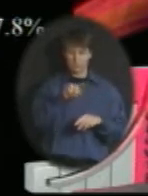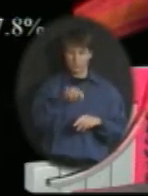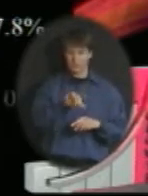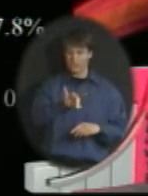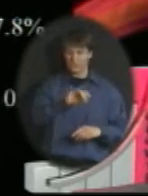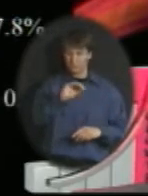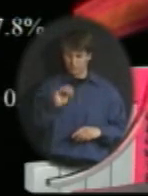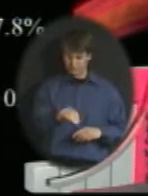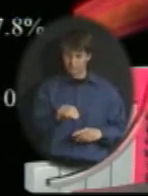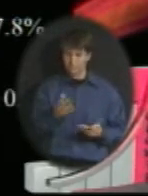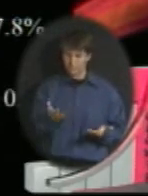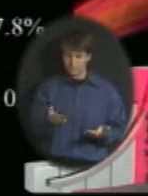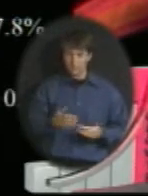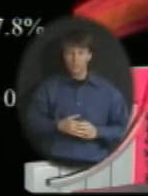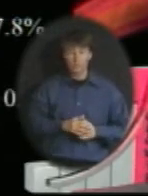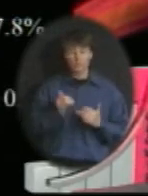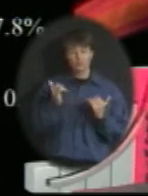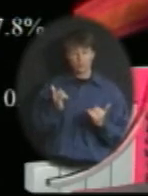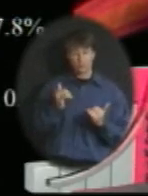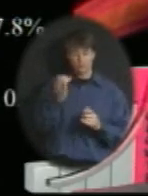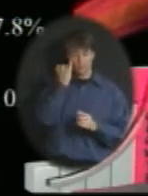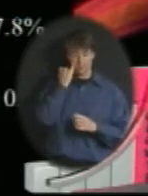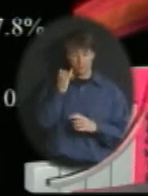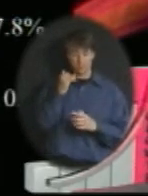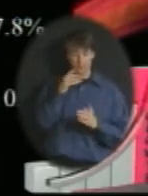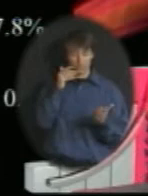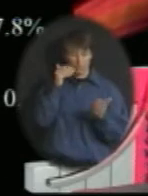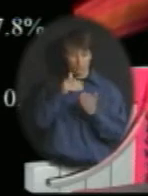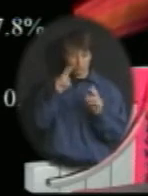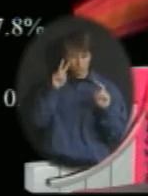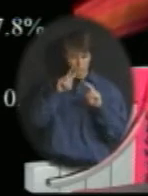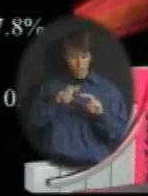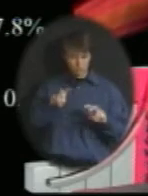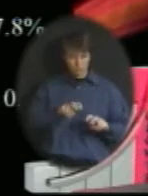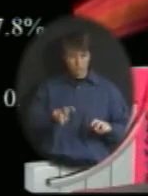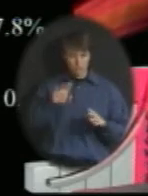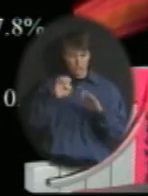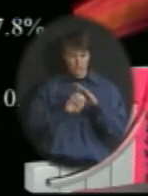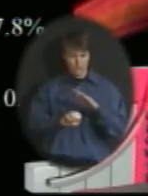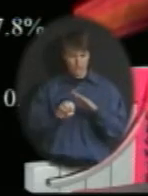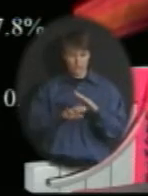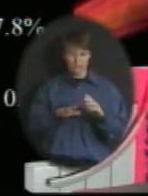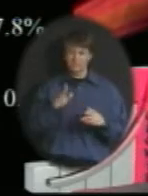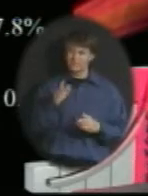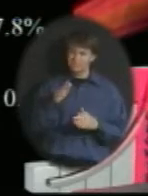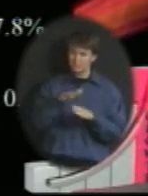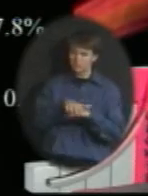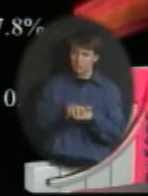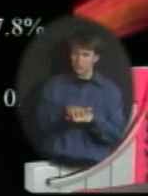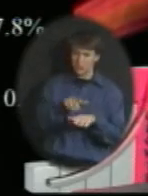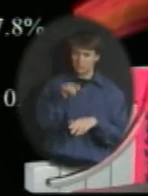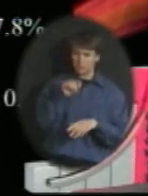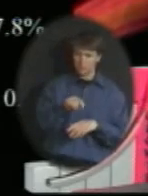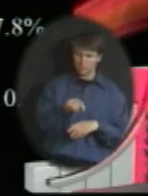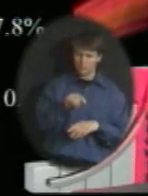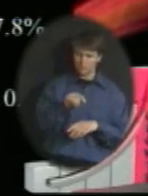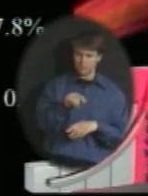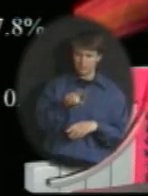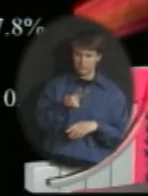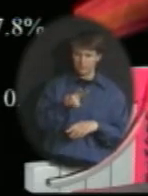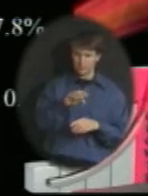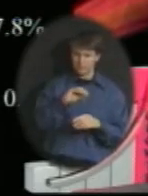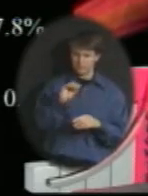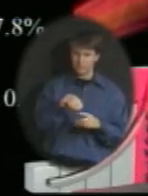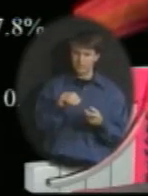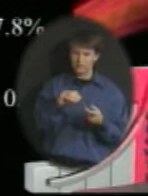senior year. Currently, if we take a closer look at just our elementary, that's slowed. It's about 0.7% a year, or it'd work out to be about